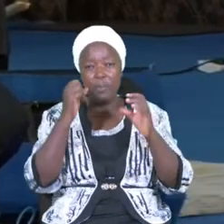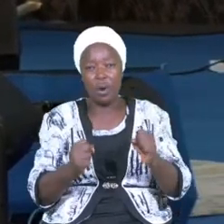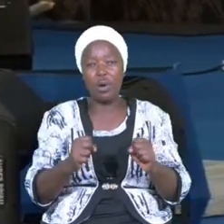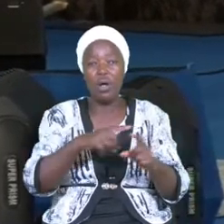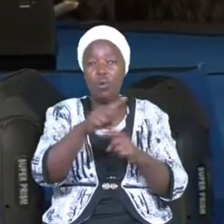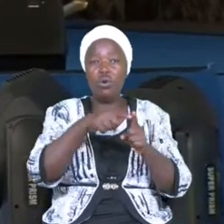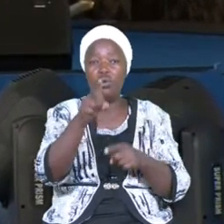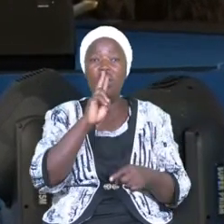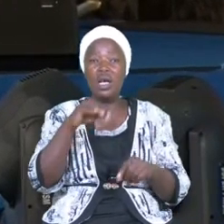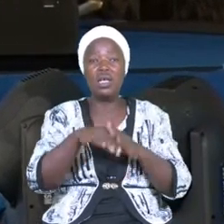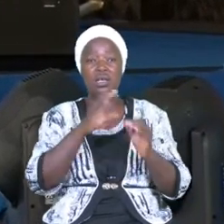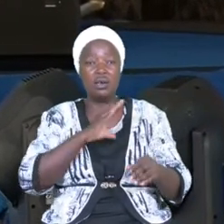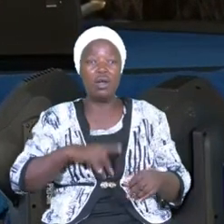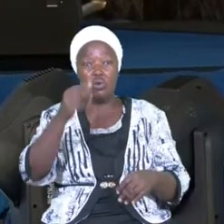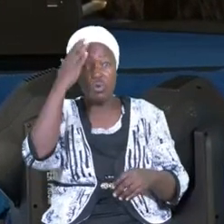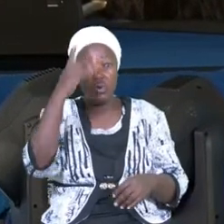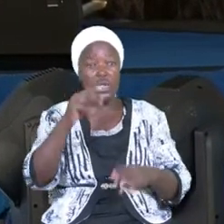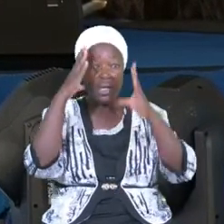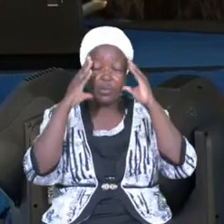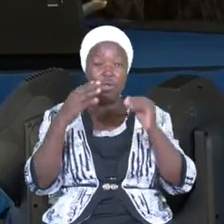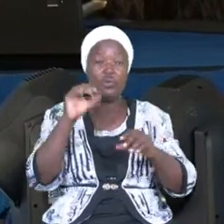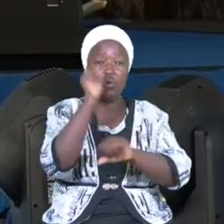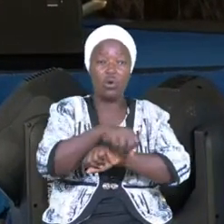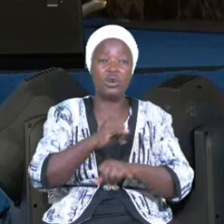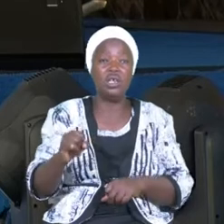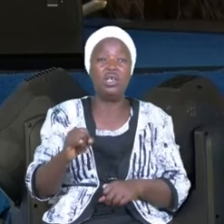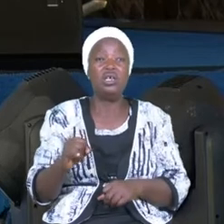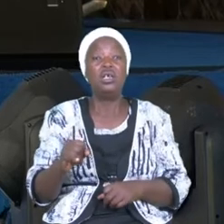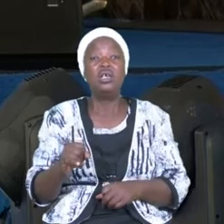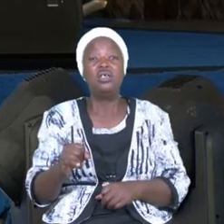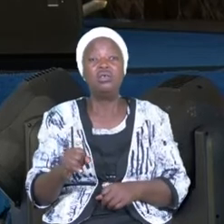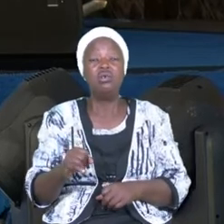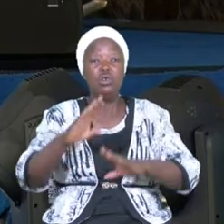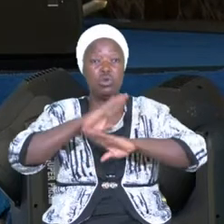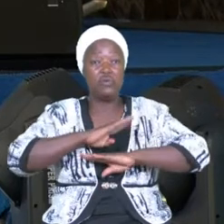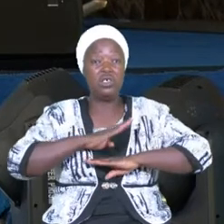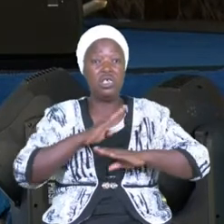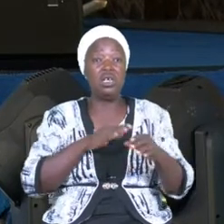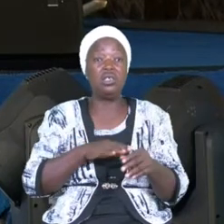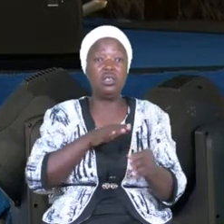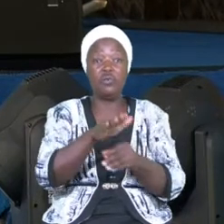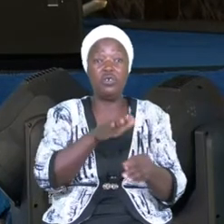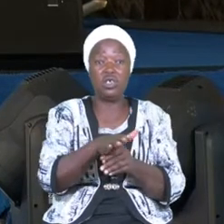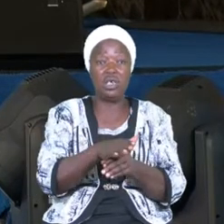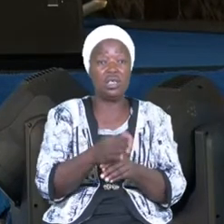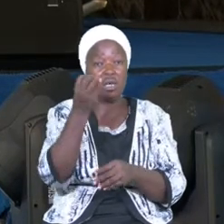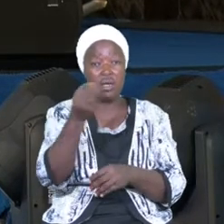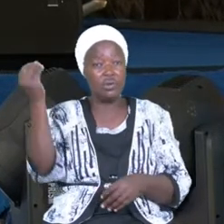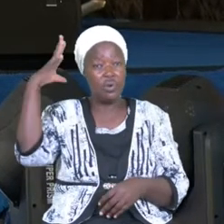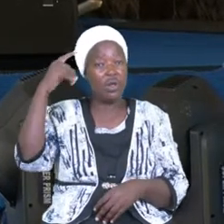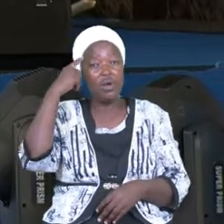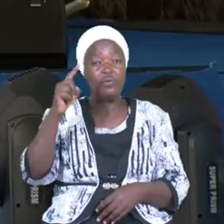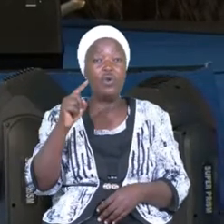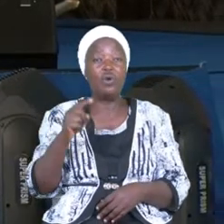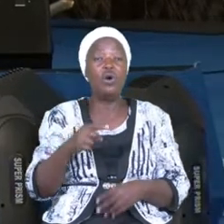the experience of conquering. Sufficient grace for overcoming conquerors in